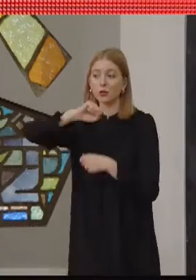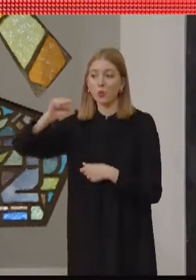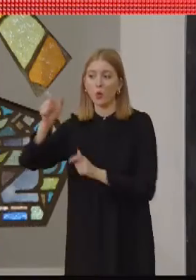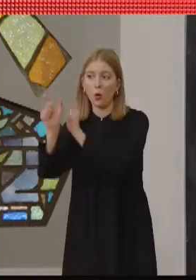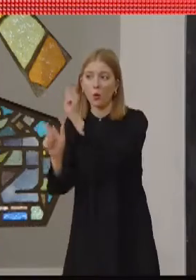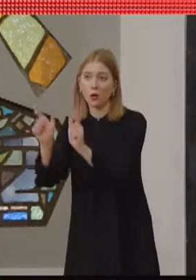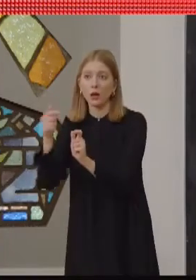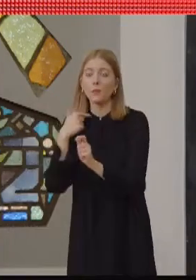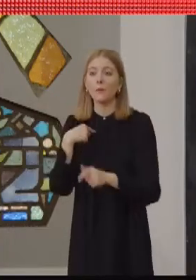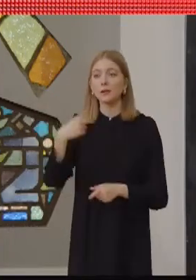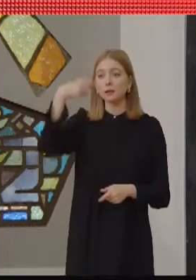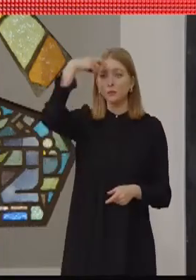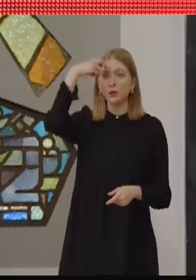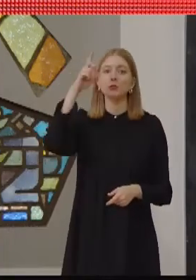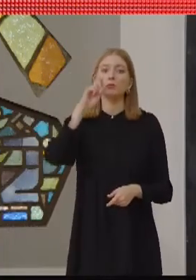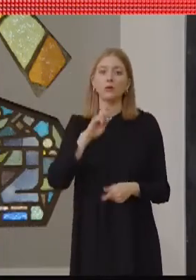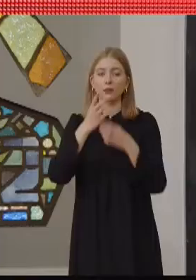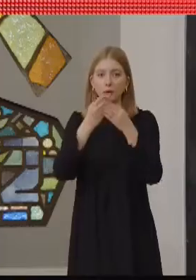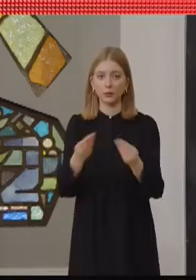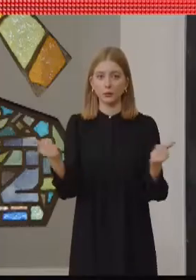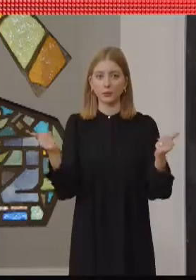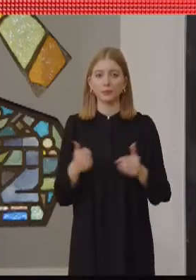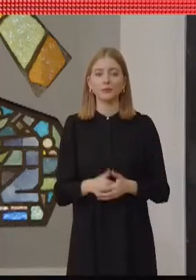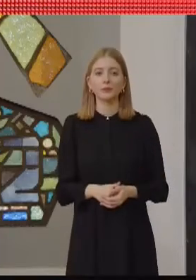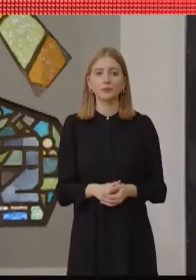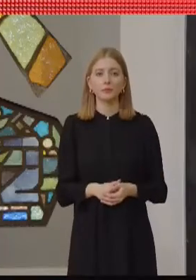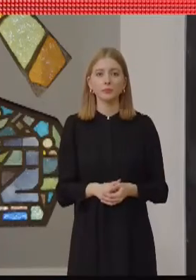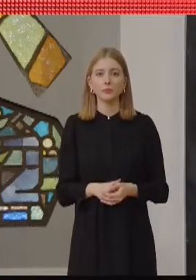my colleagues working at this matter